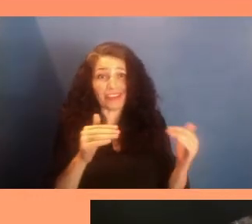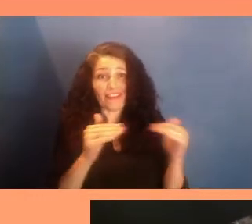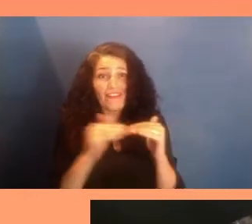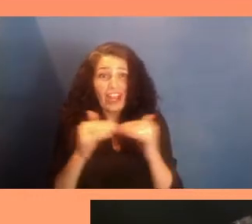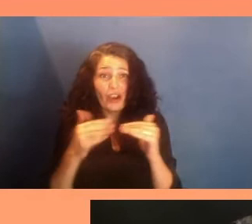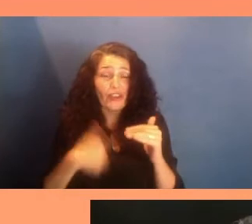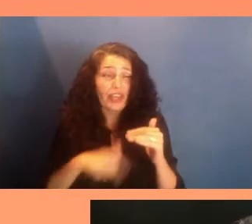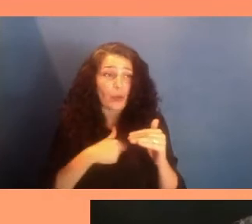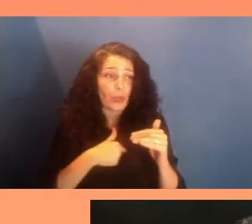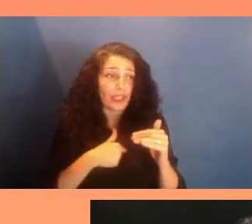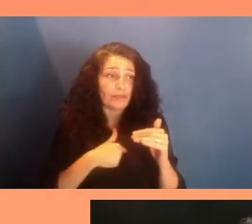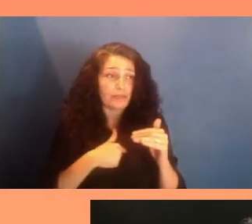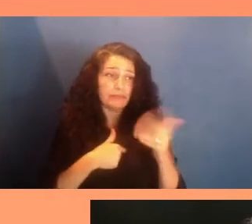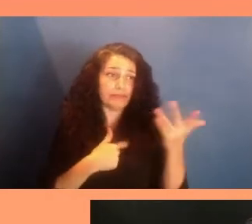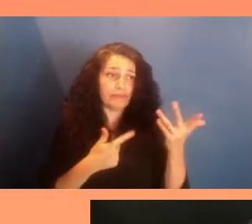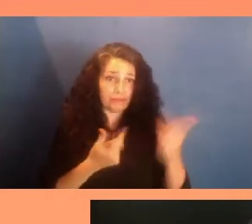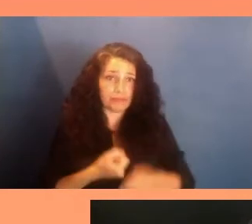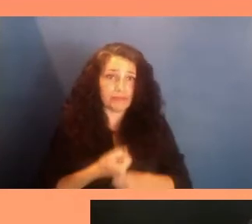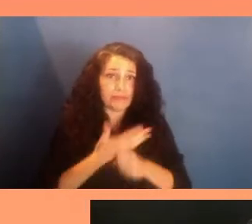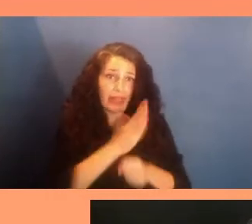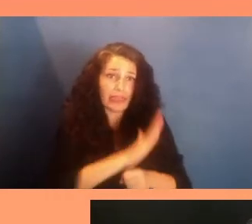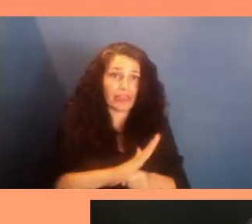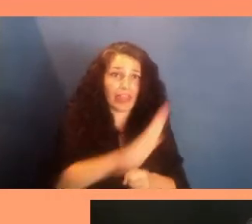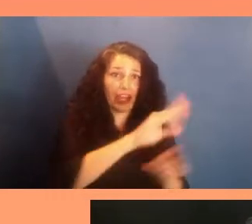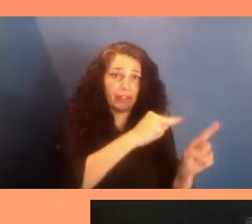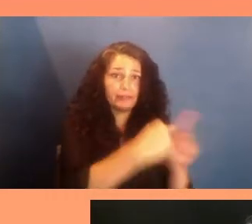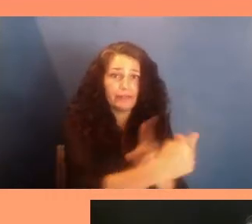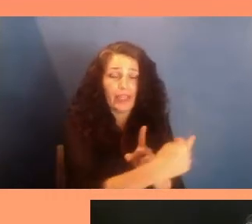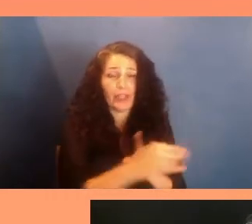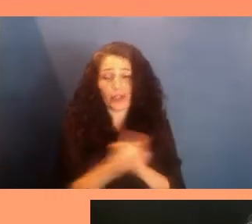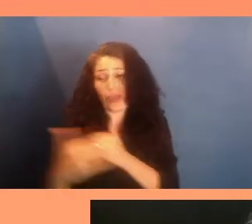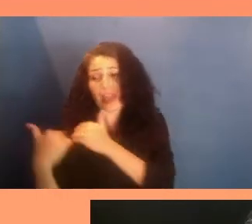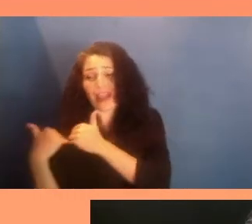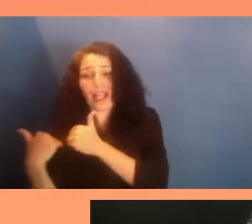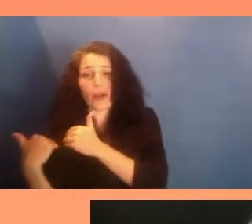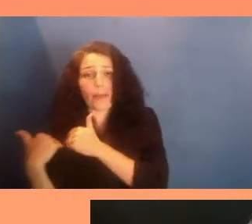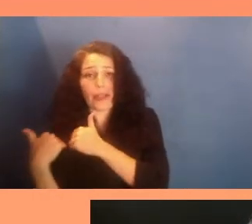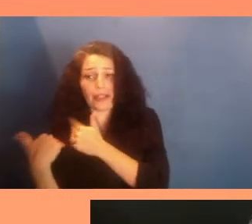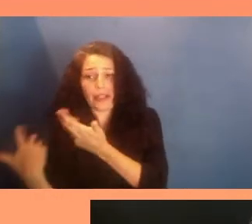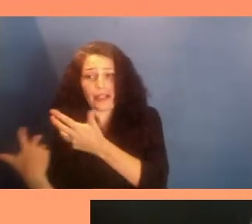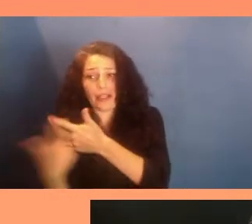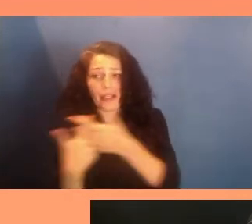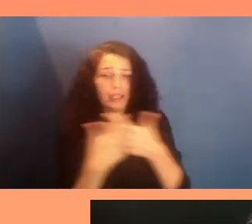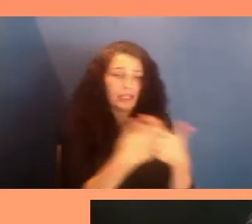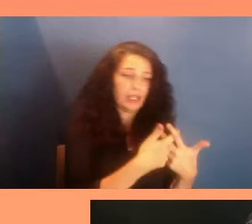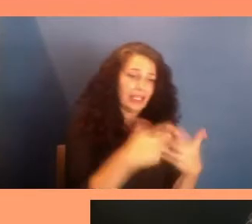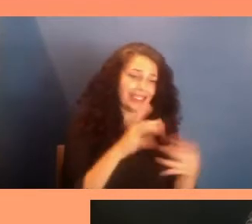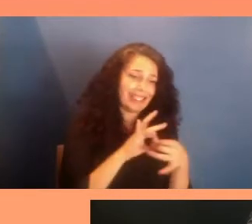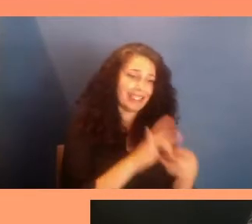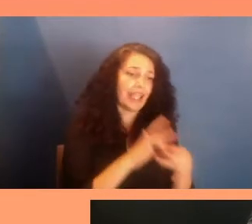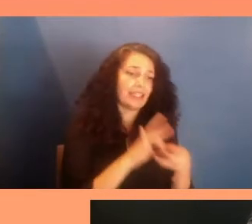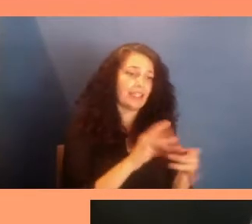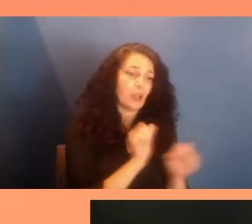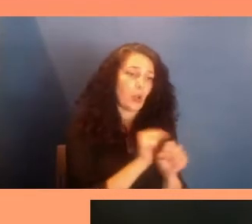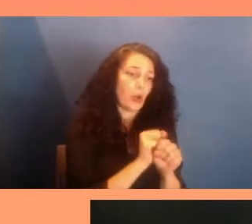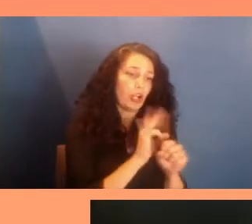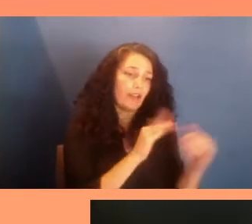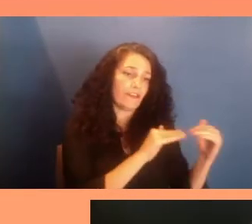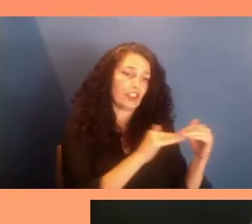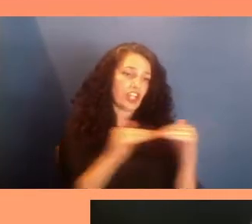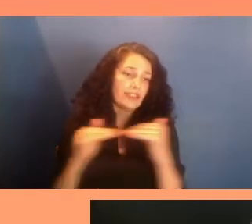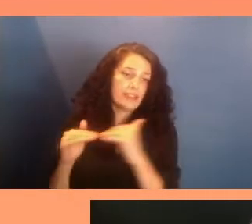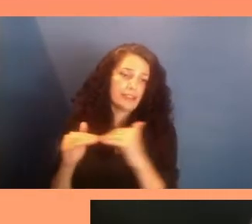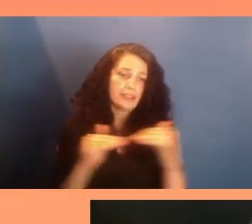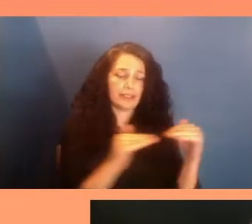sort of, come at the work of accountability as something that is intertwined with the work of justice. And it's like, if we're thinking about how we're portraying